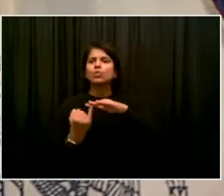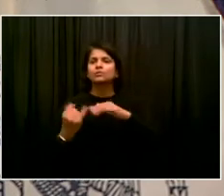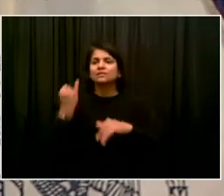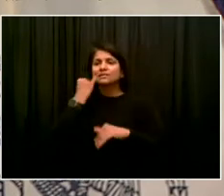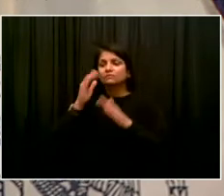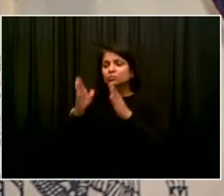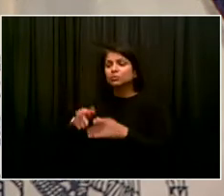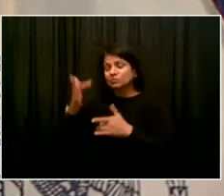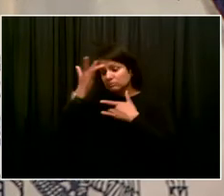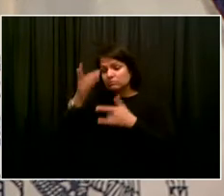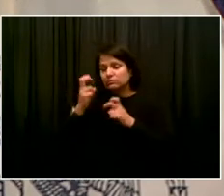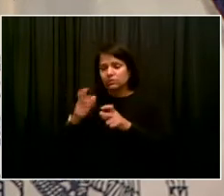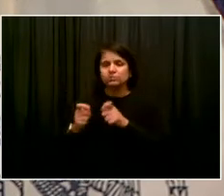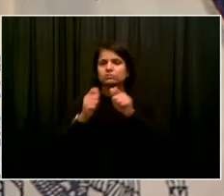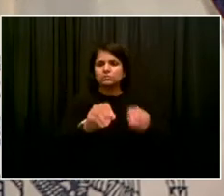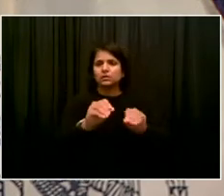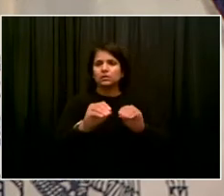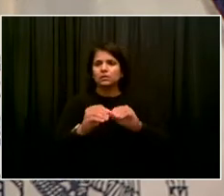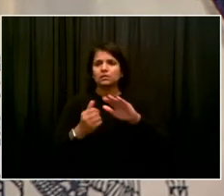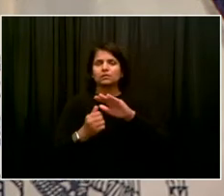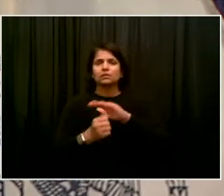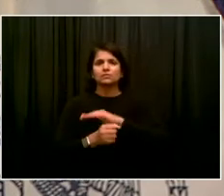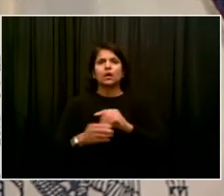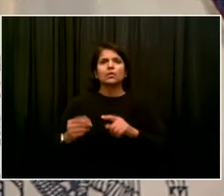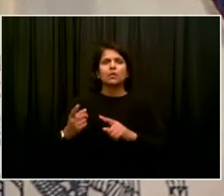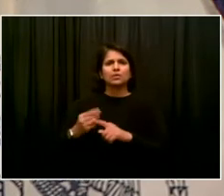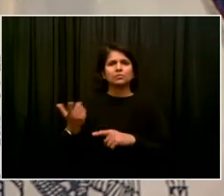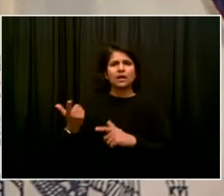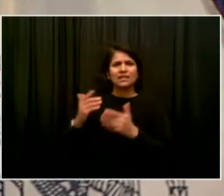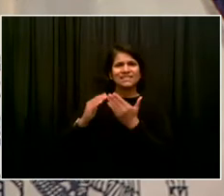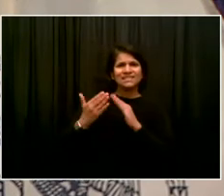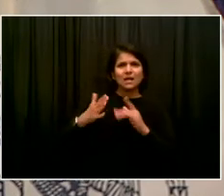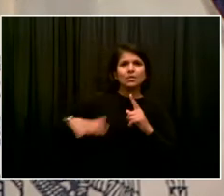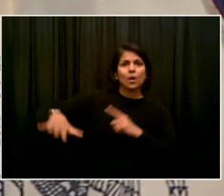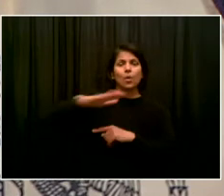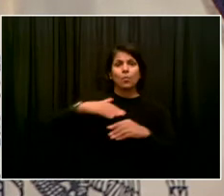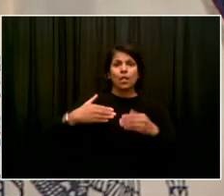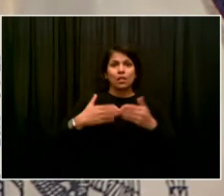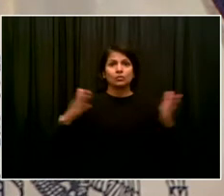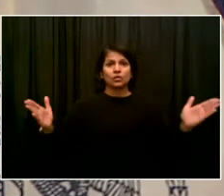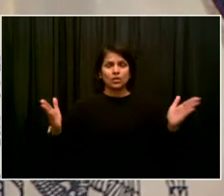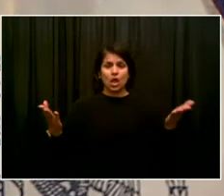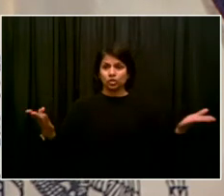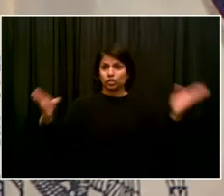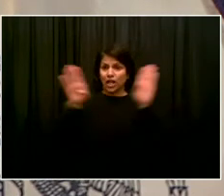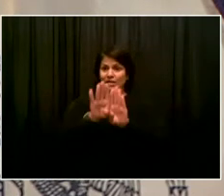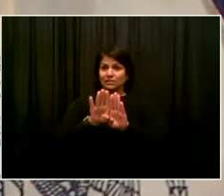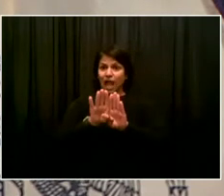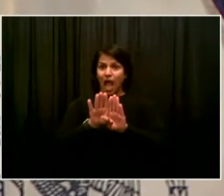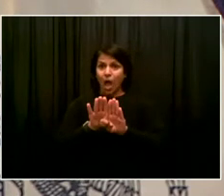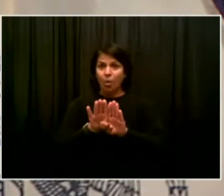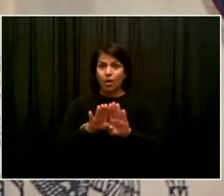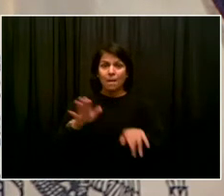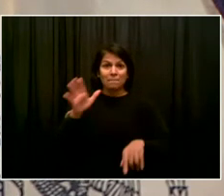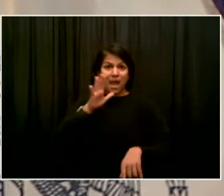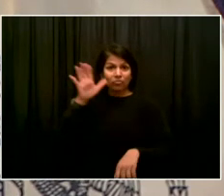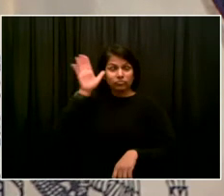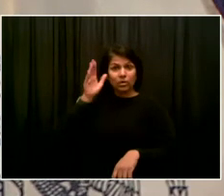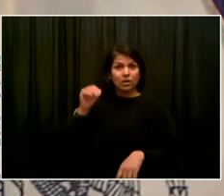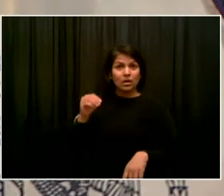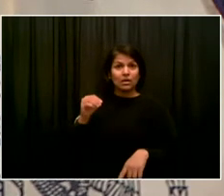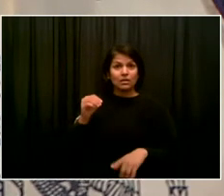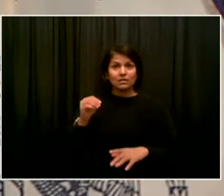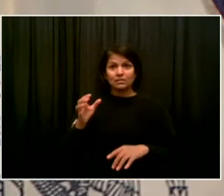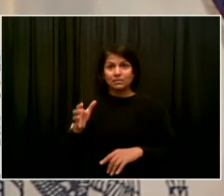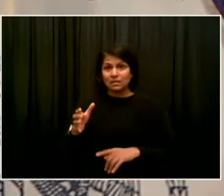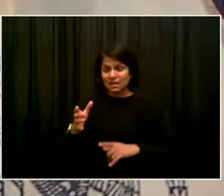and what that would be on the city and parents maybe pulling their kids out once and for all, given the disruptions that